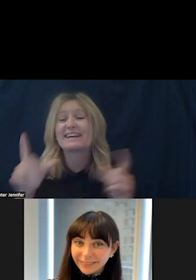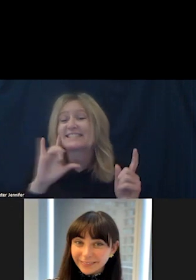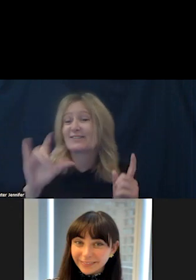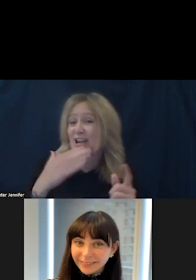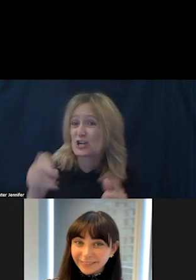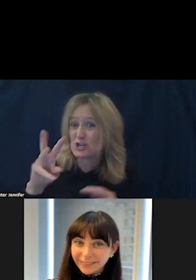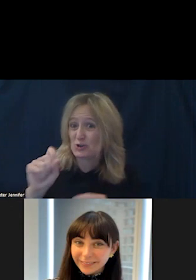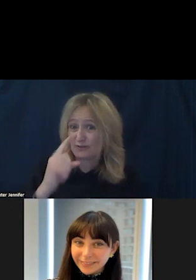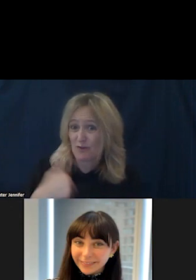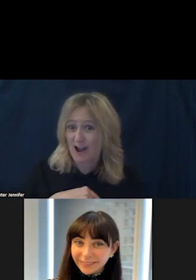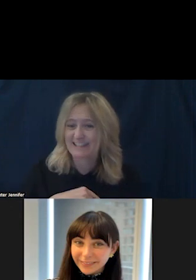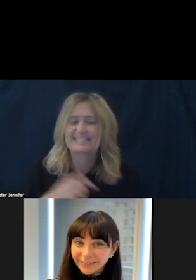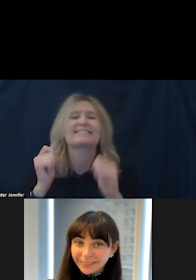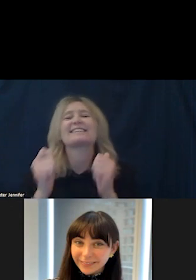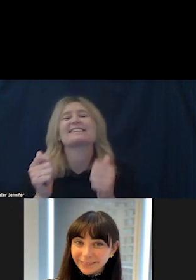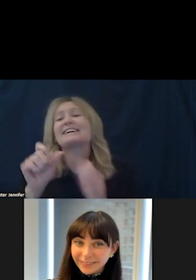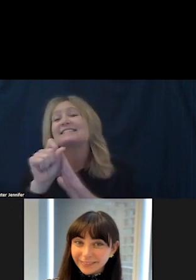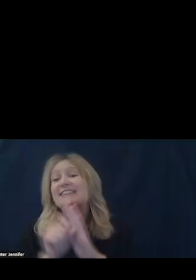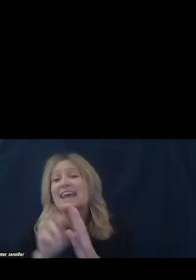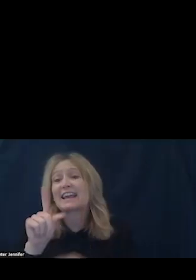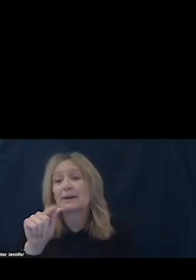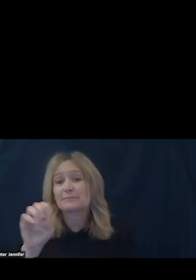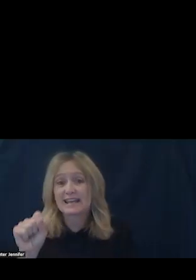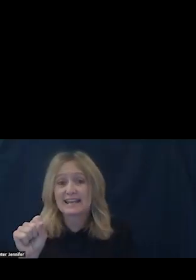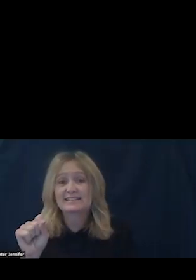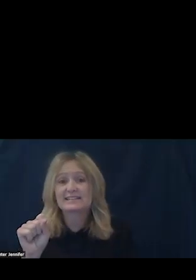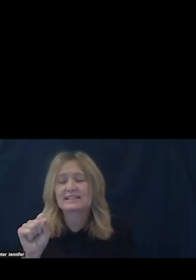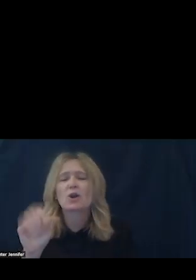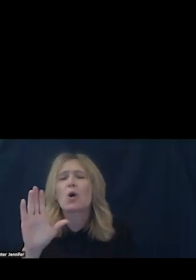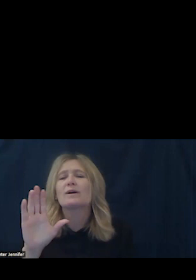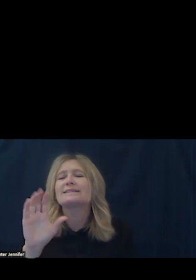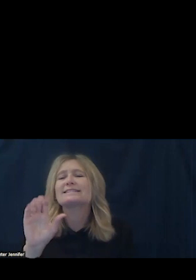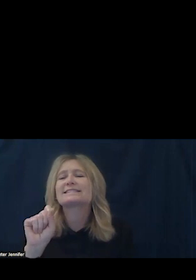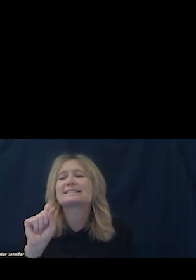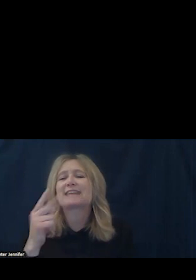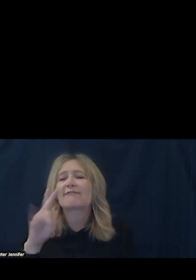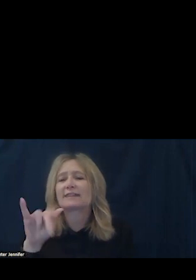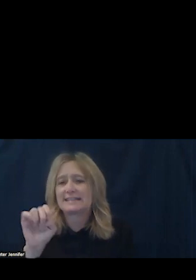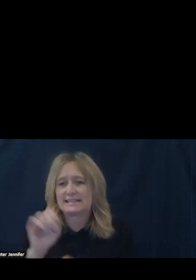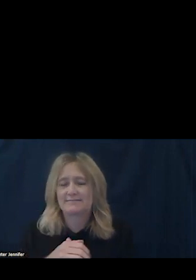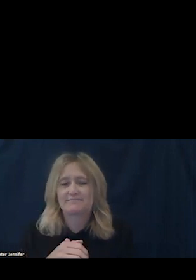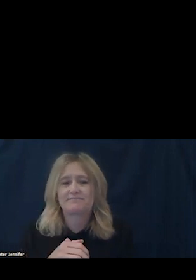us. Onwards to state updates. Jordan no, we're going to start with Stephanie.